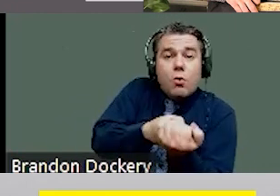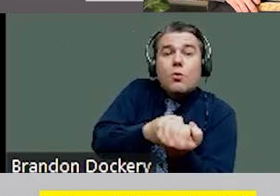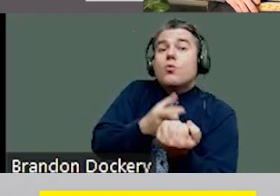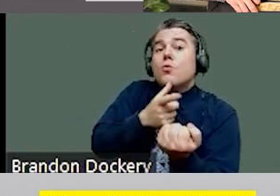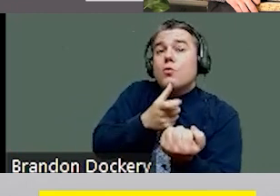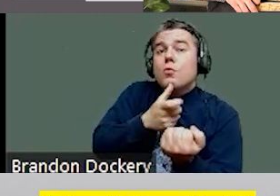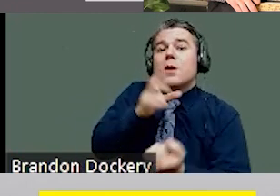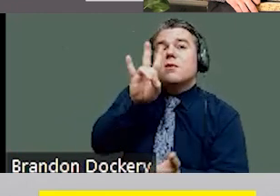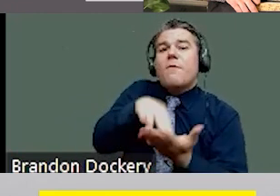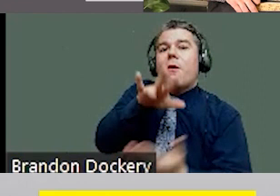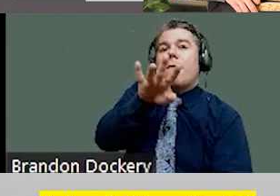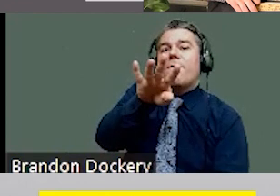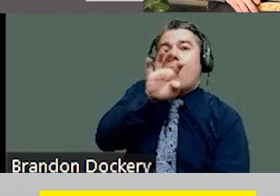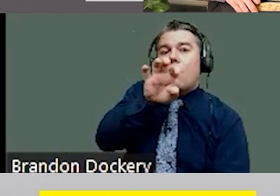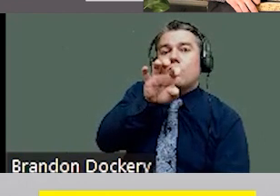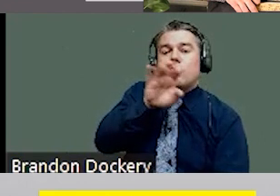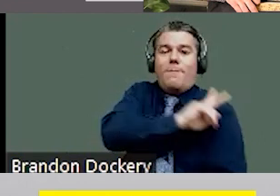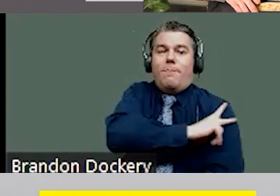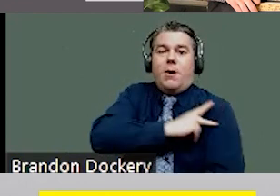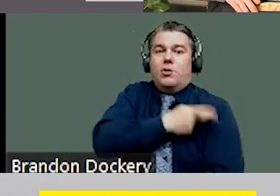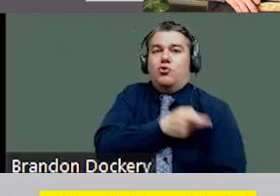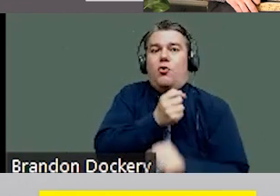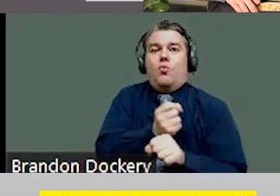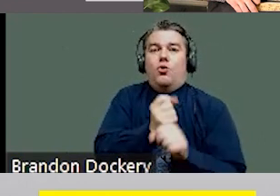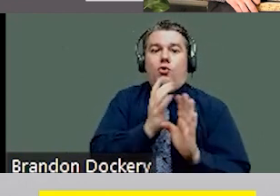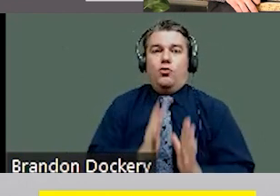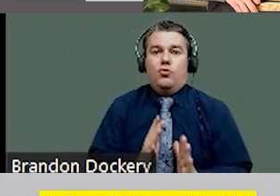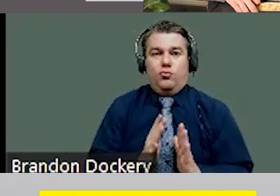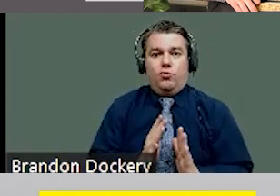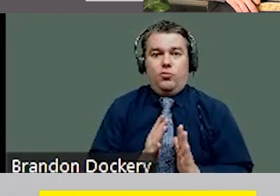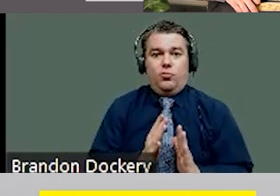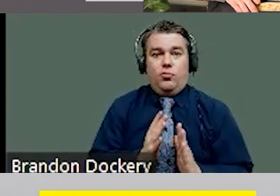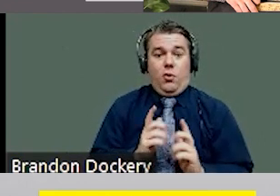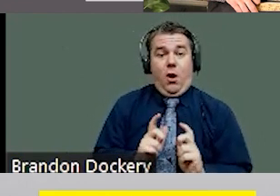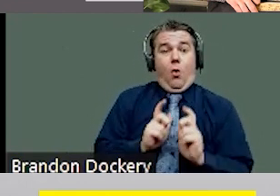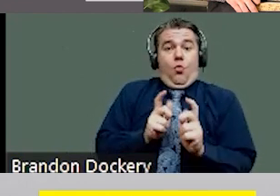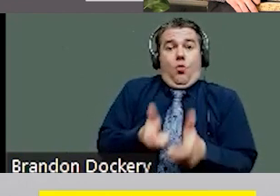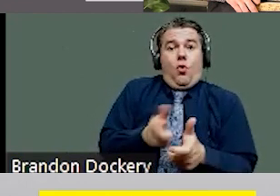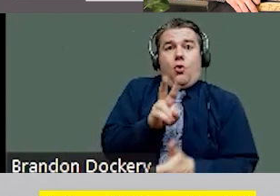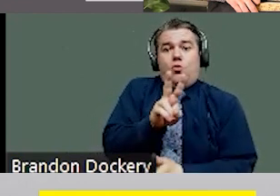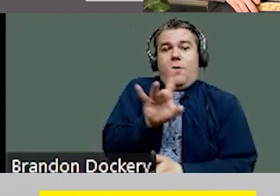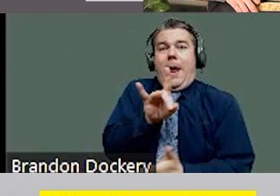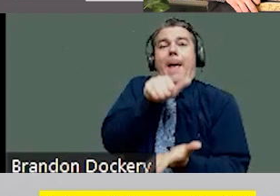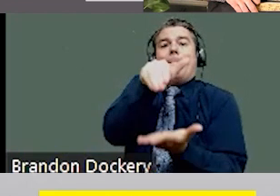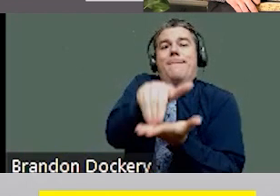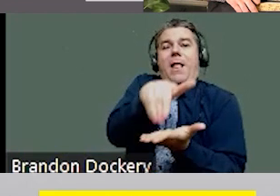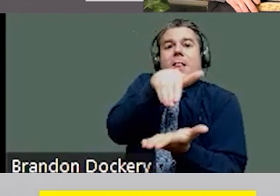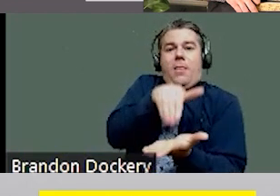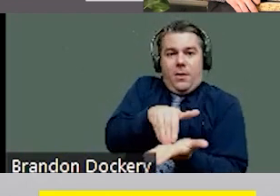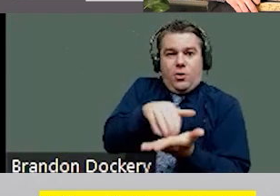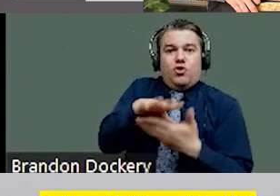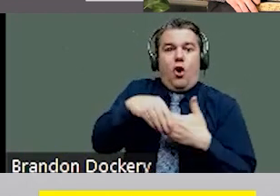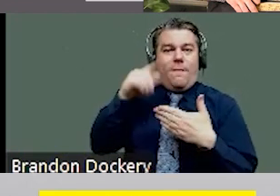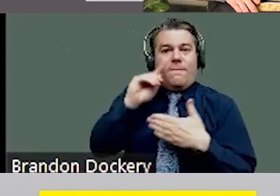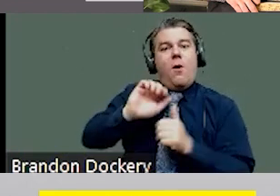the 7,400 patient workers and awarded $28 million in